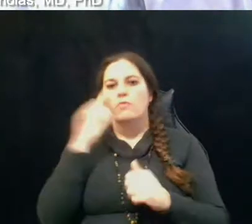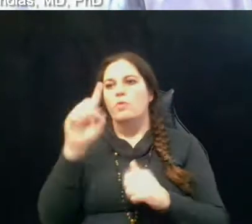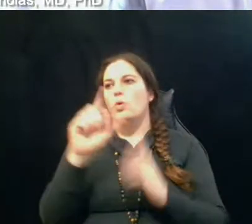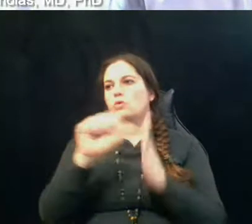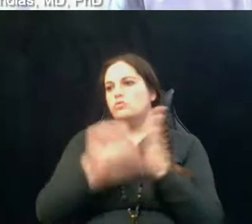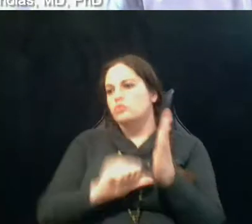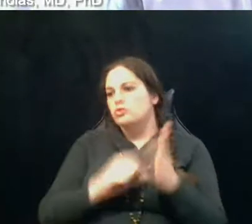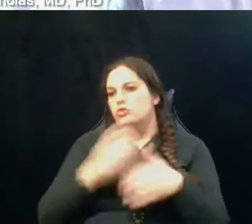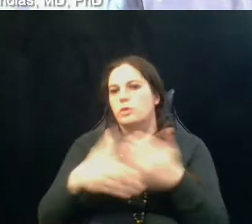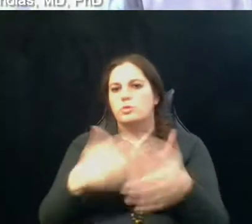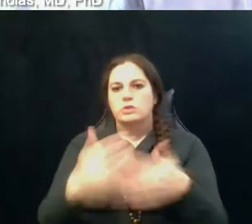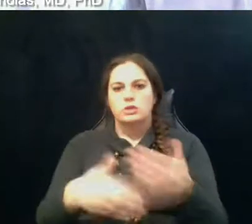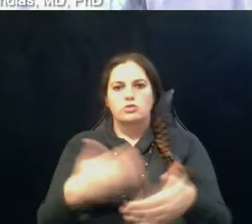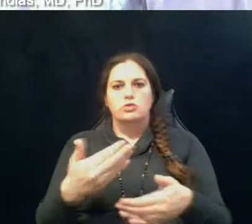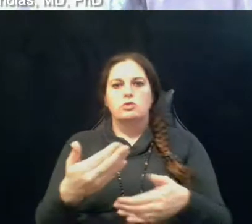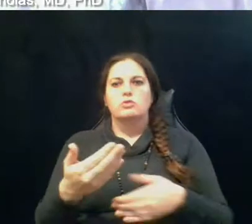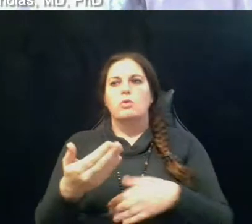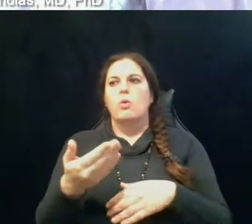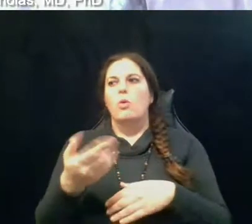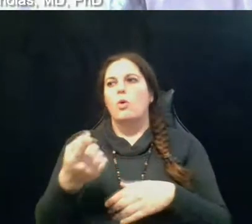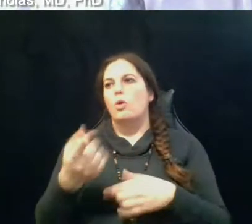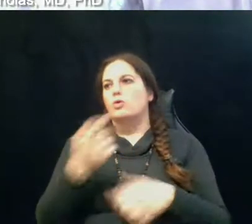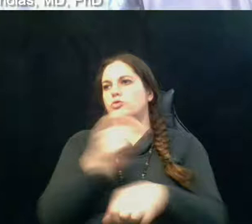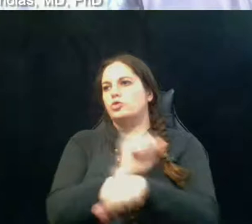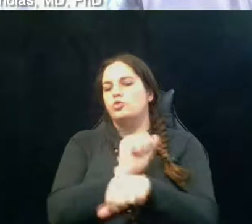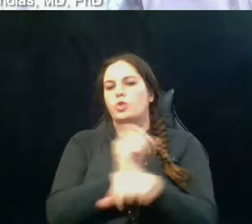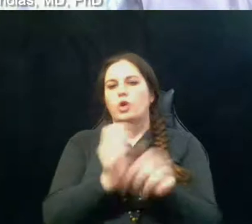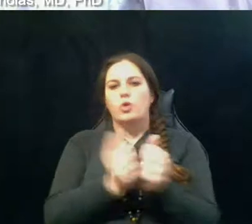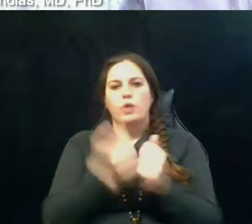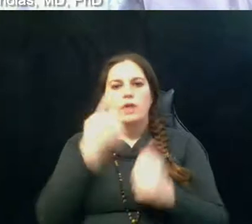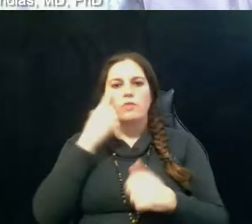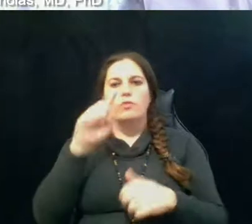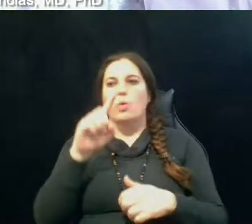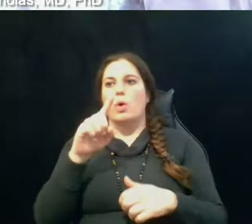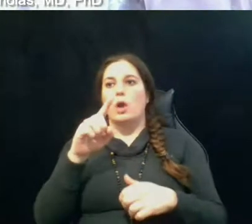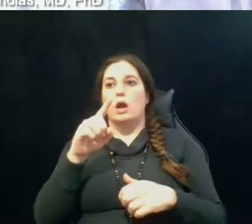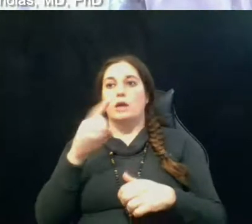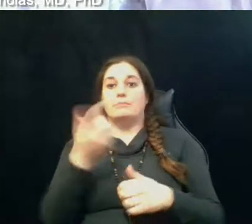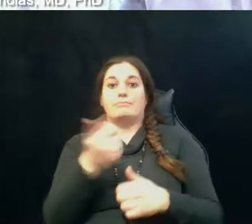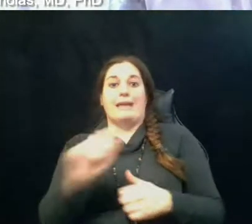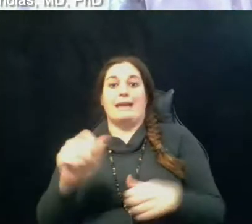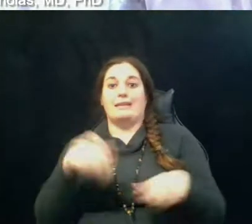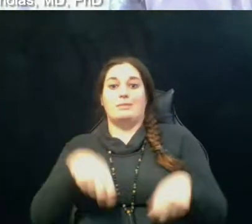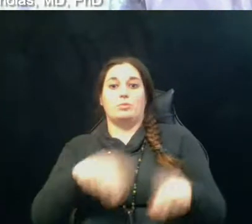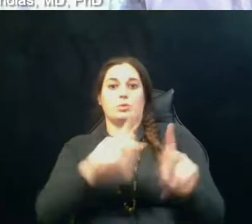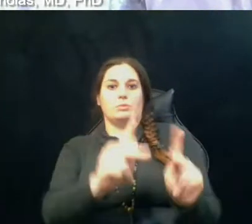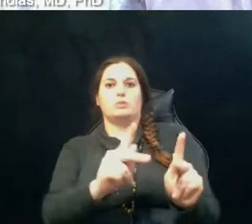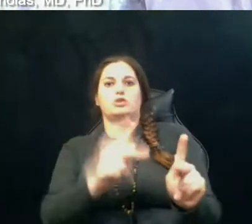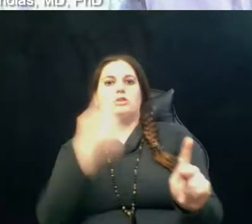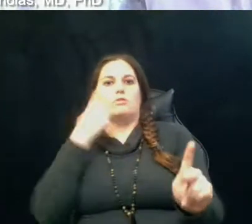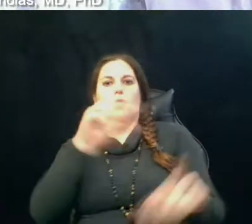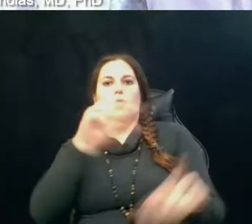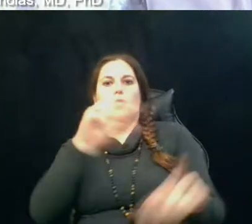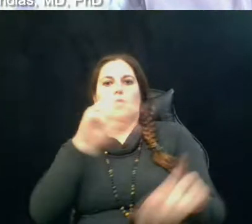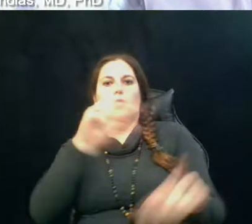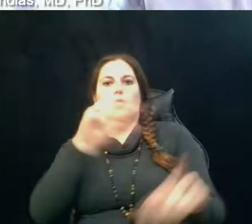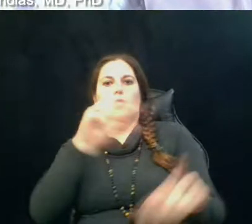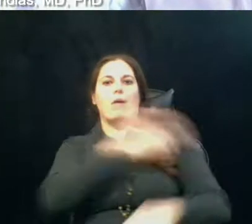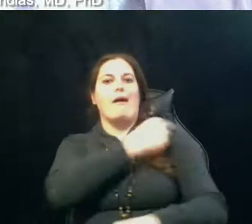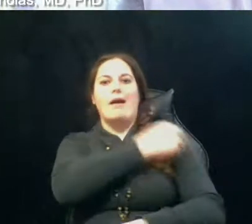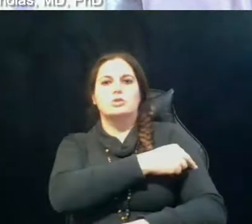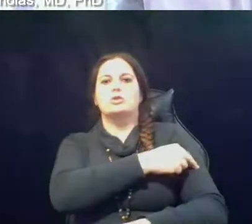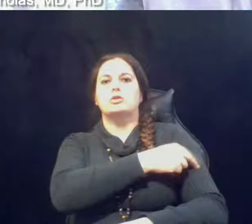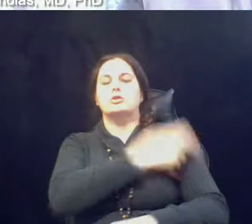have someone that you work with to give permission for any sort of hospital-based or invasive